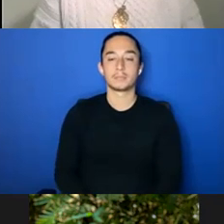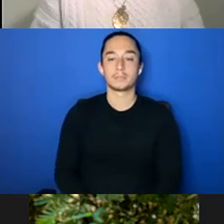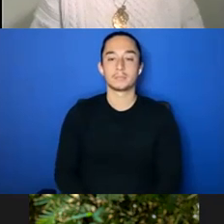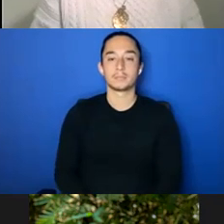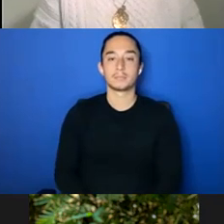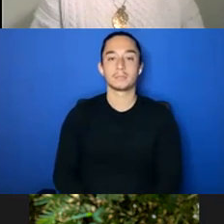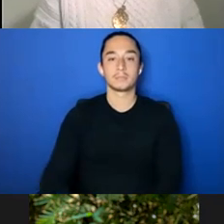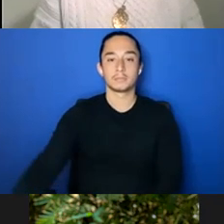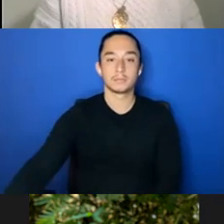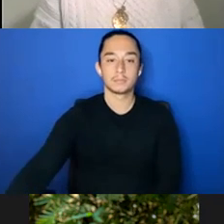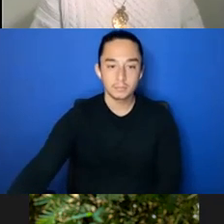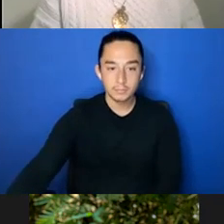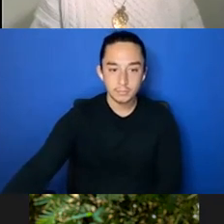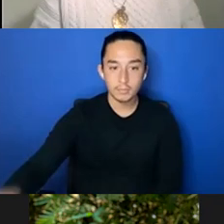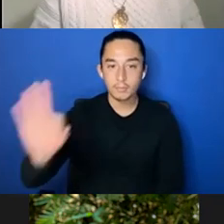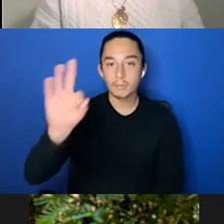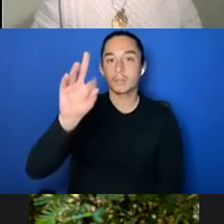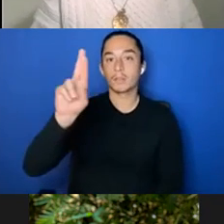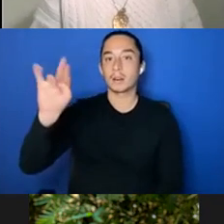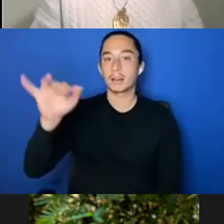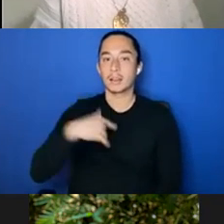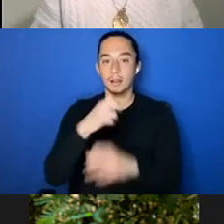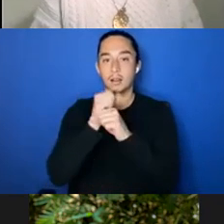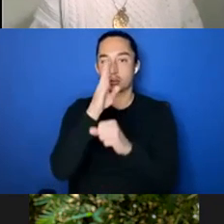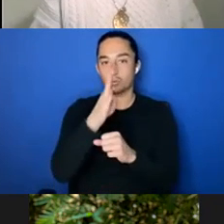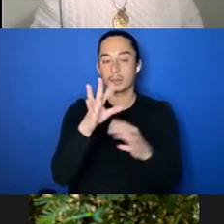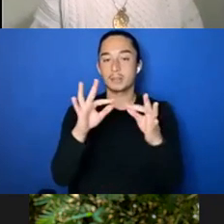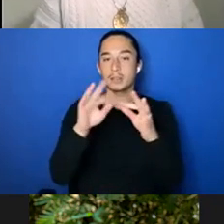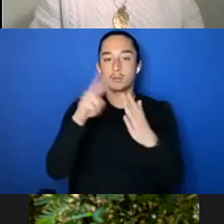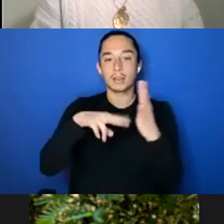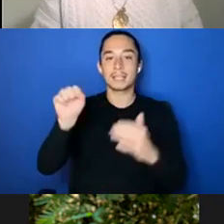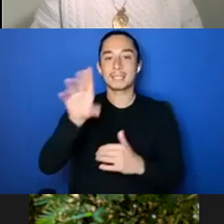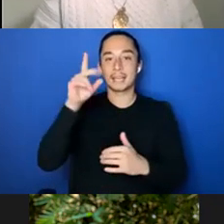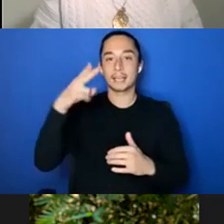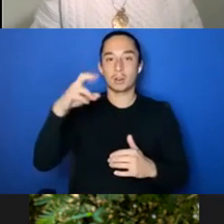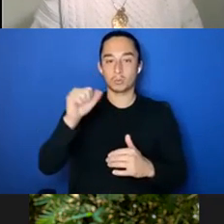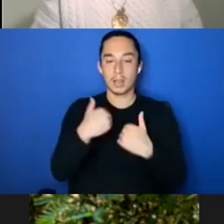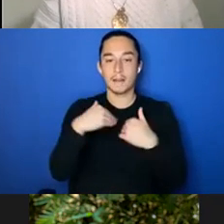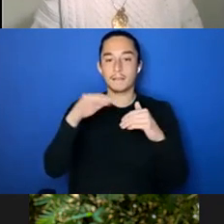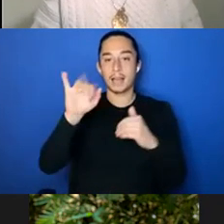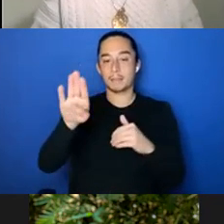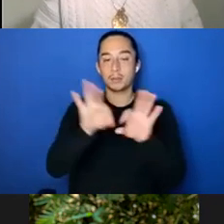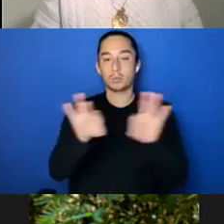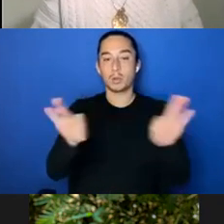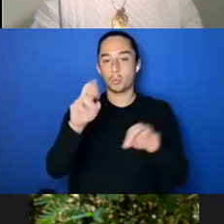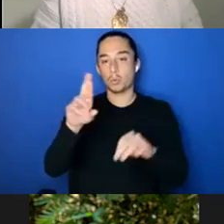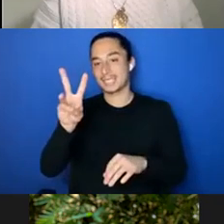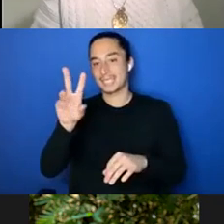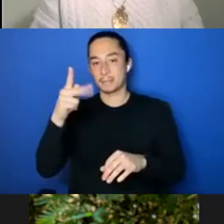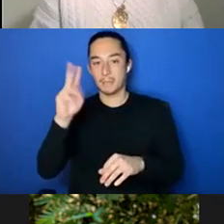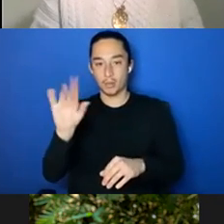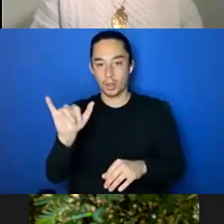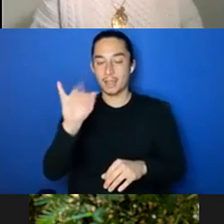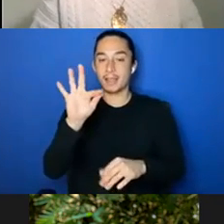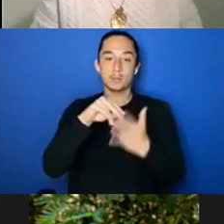So I got a direct message, and the message reads, I read that San Diego High has the IB diplomas or 6 pathways. If a student does not want to